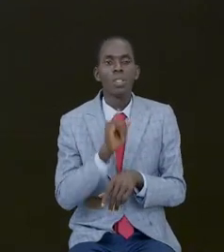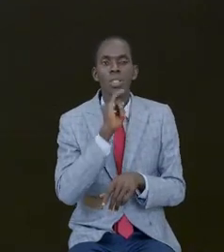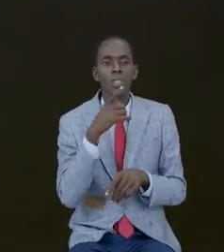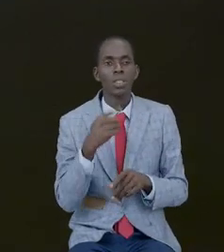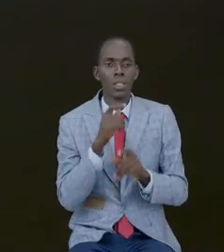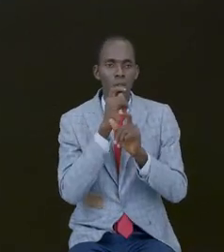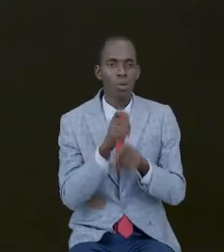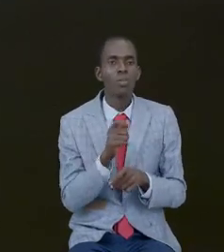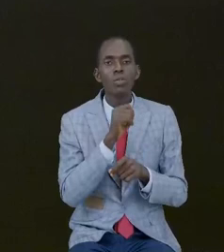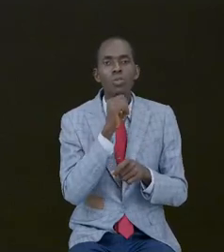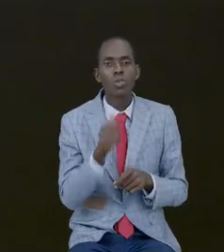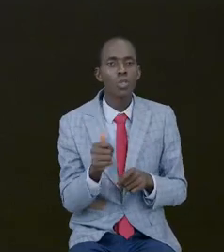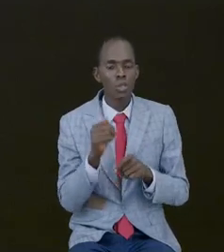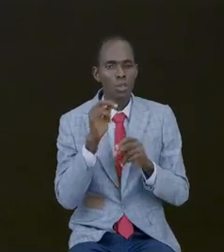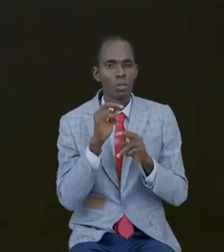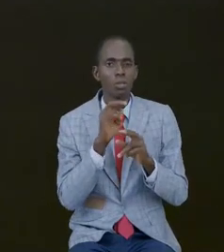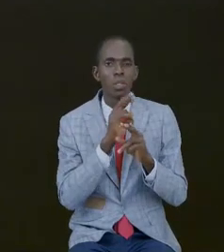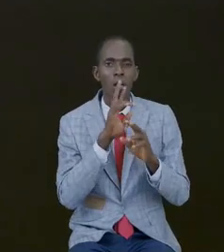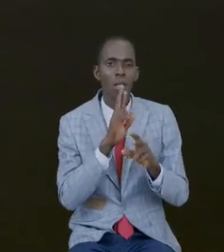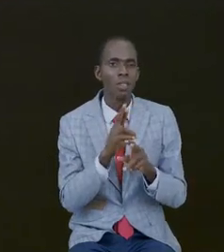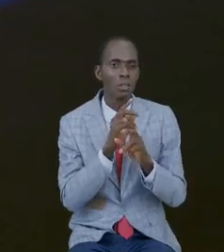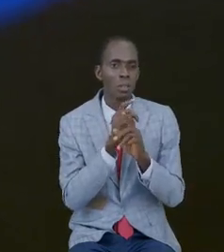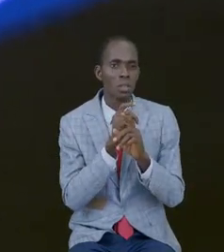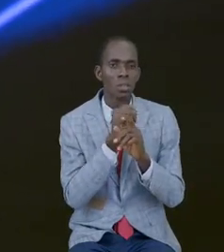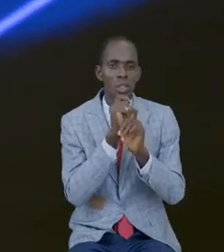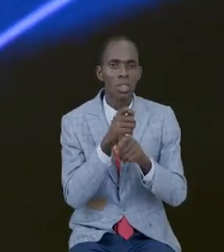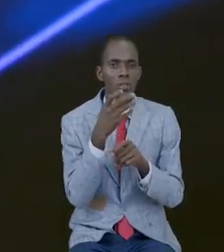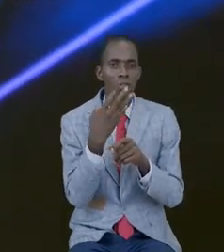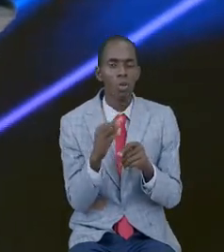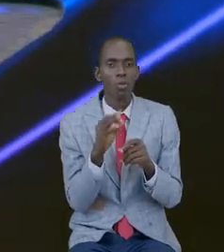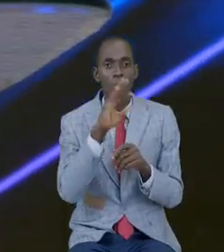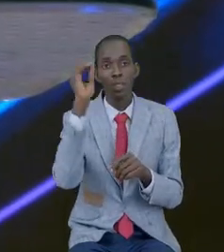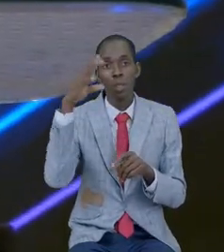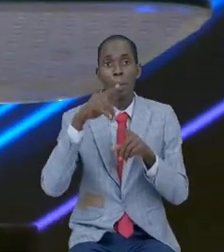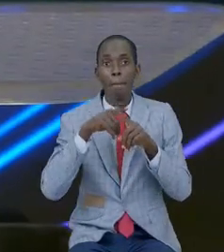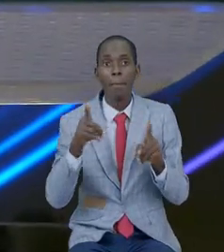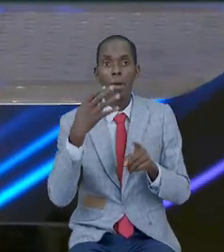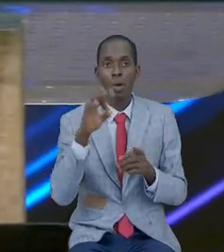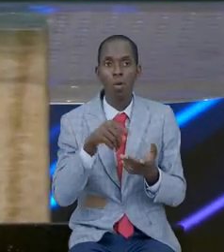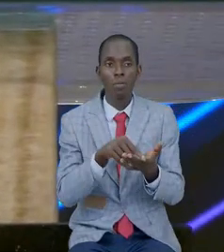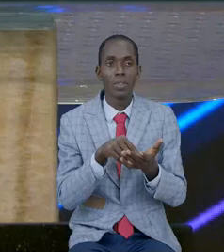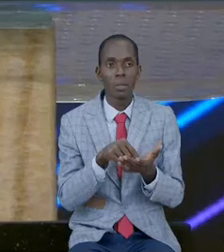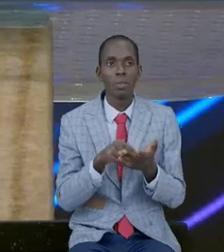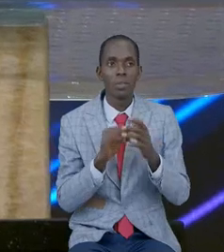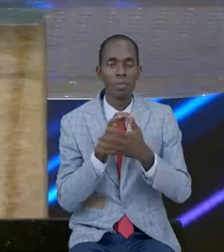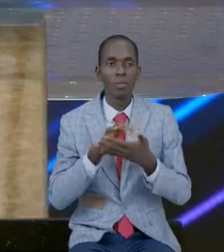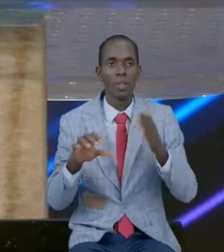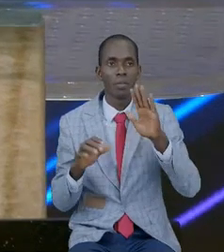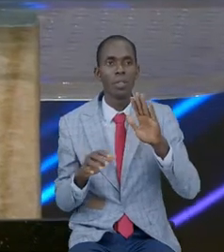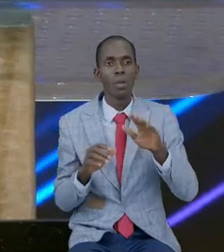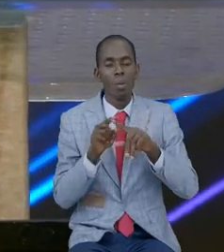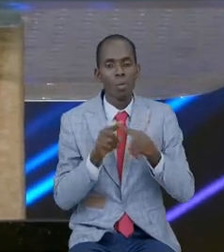record of grace but of death then it was fire but to him